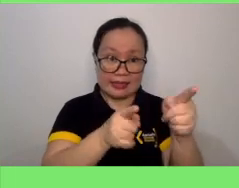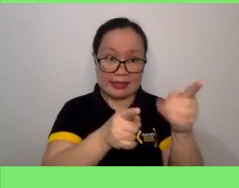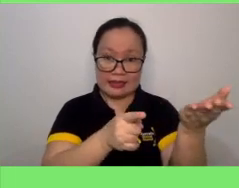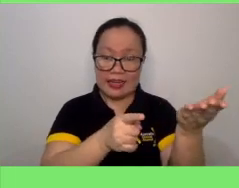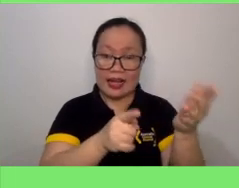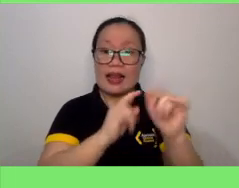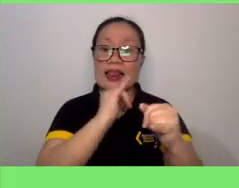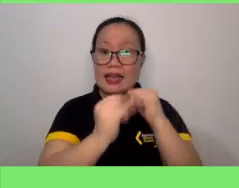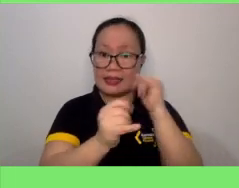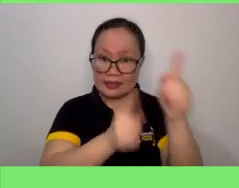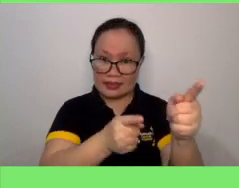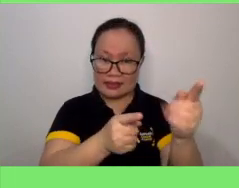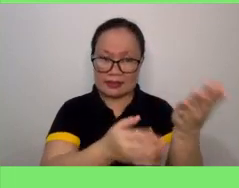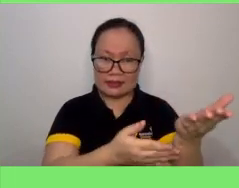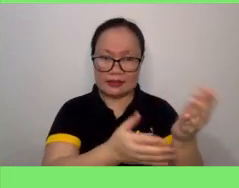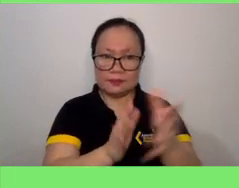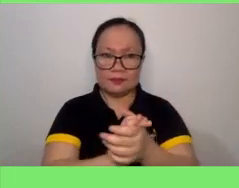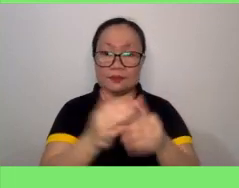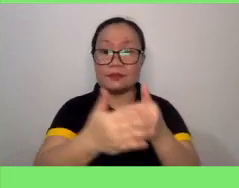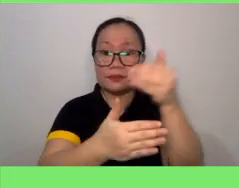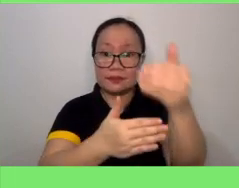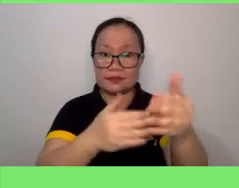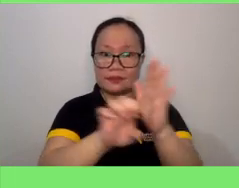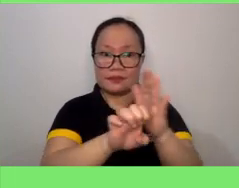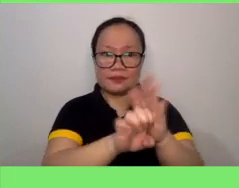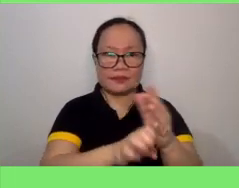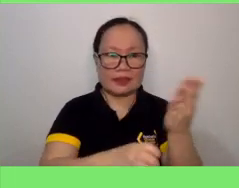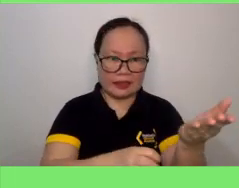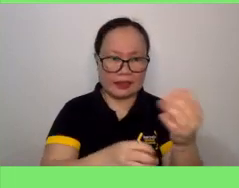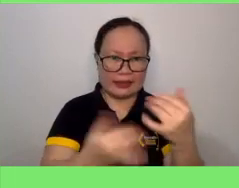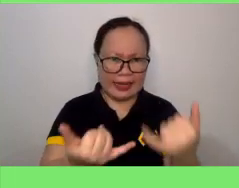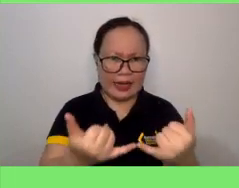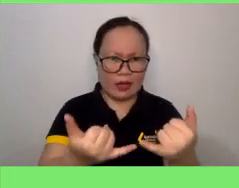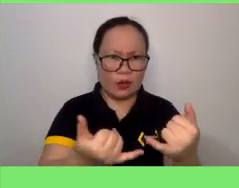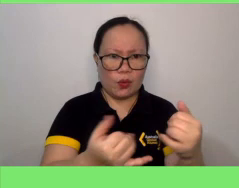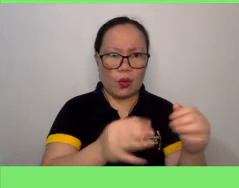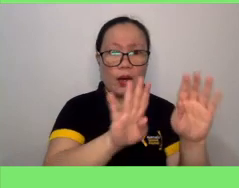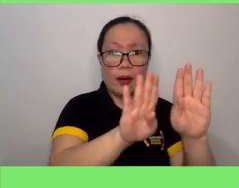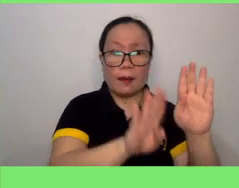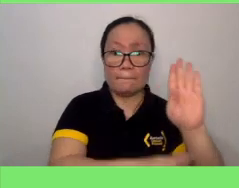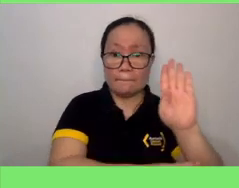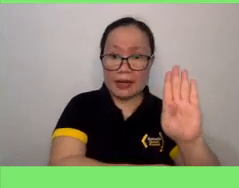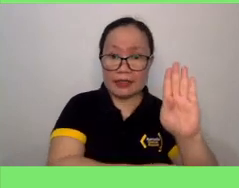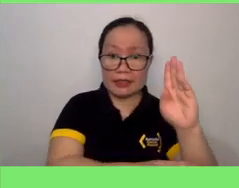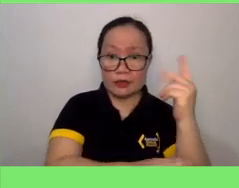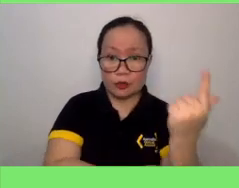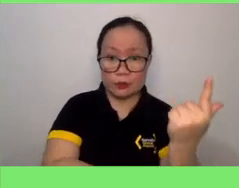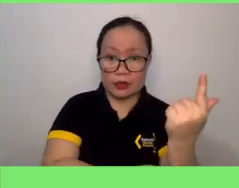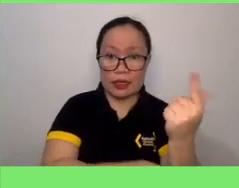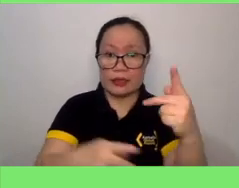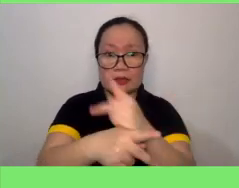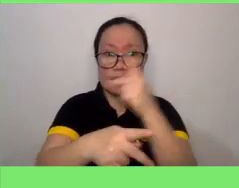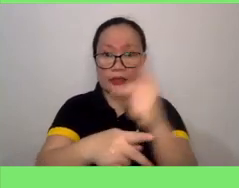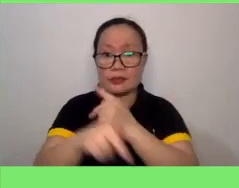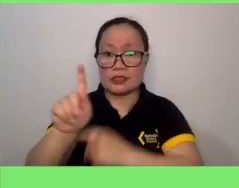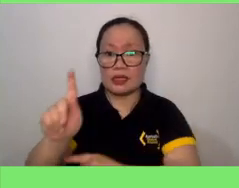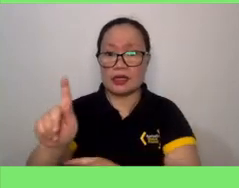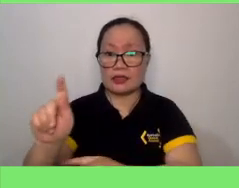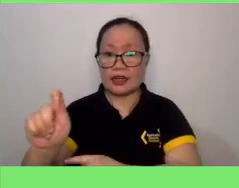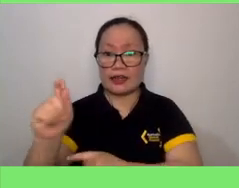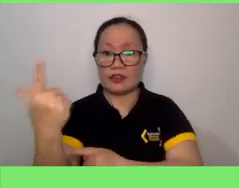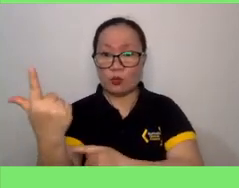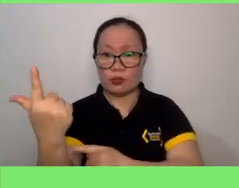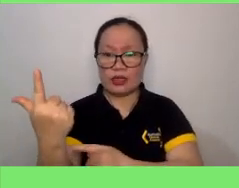final answer. Okay? Ito na po mismo. And then next, so what if you have this? Multiplying a